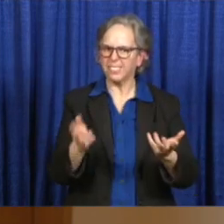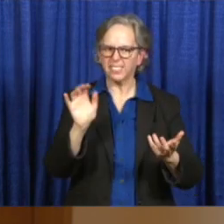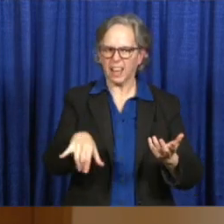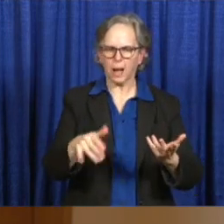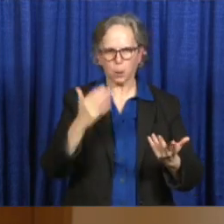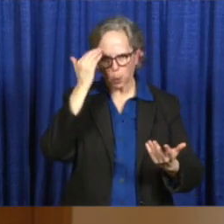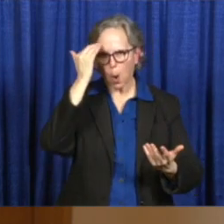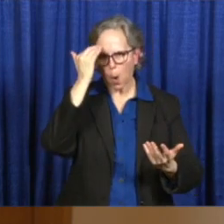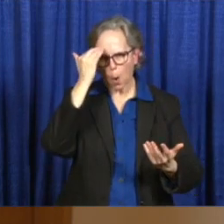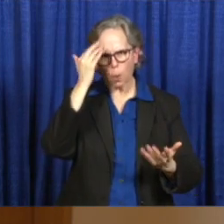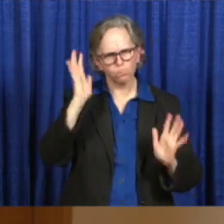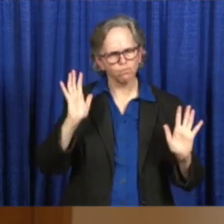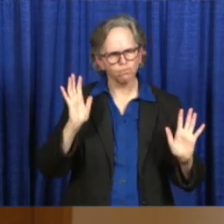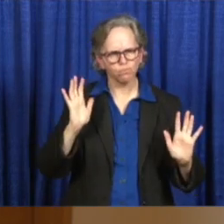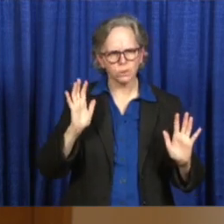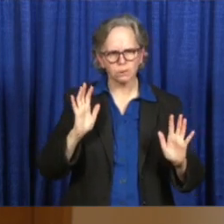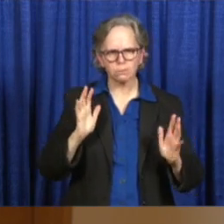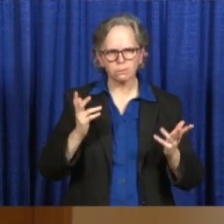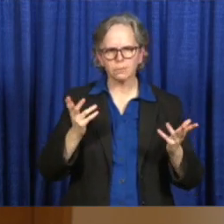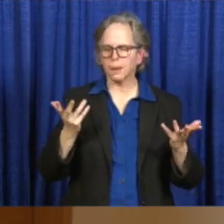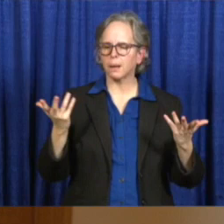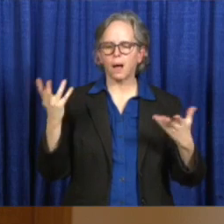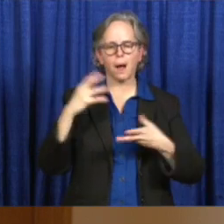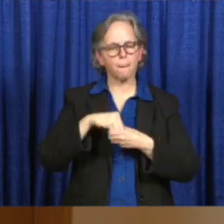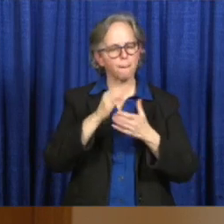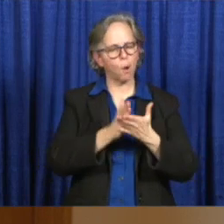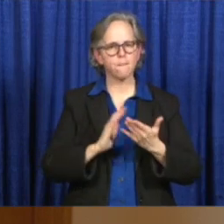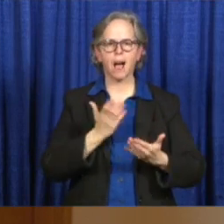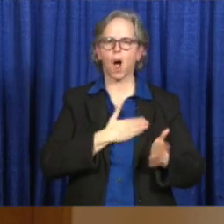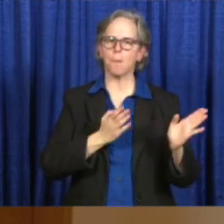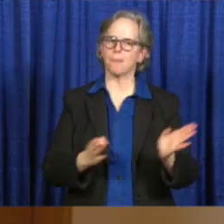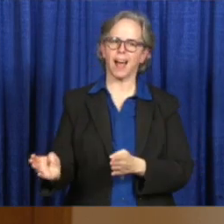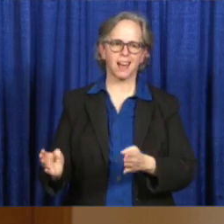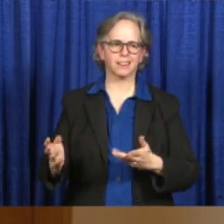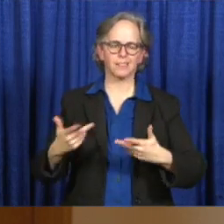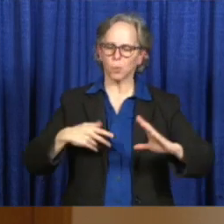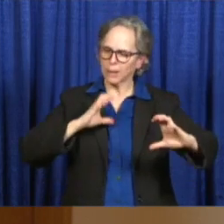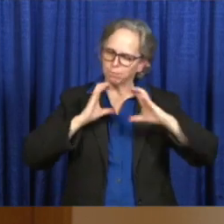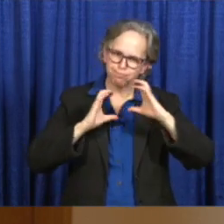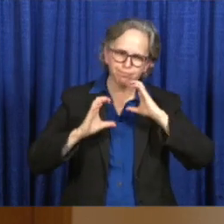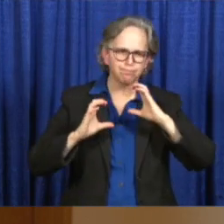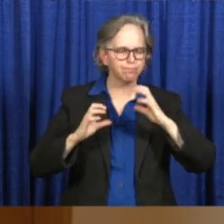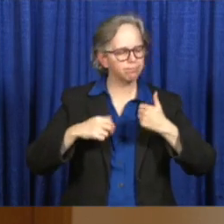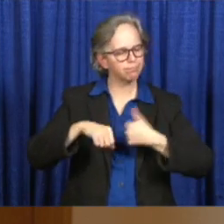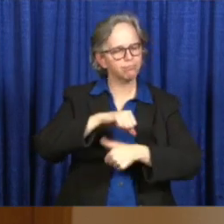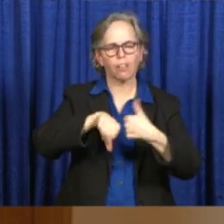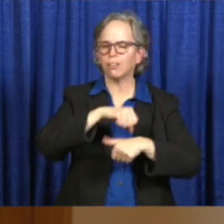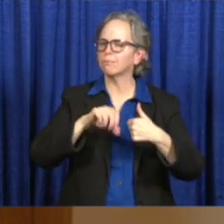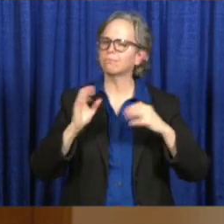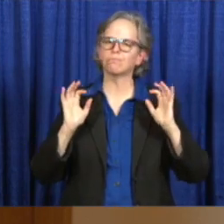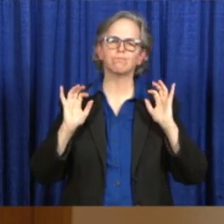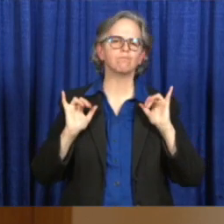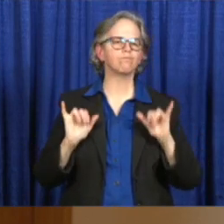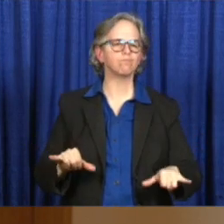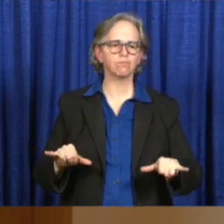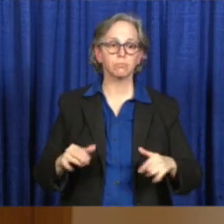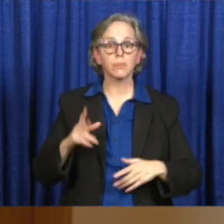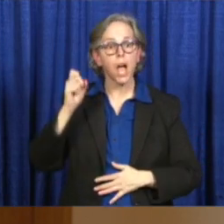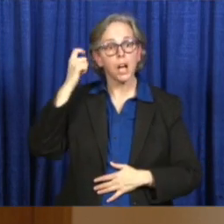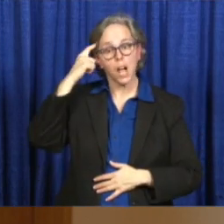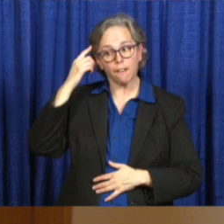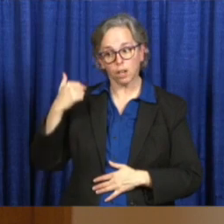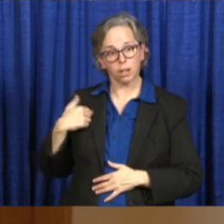those things are all part of the plan. They're all talking. I should also add that the governor and I have been talking to our counterparts